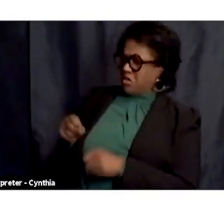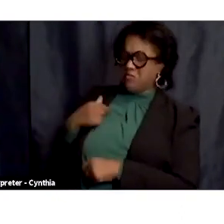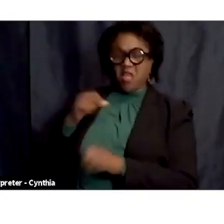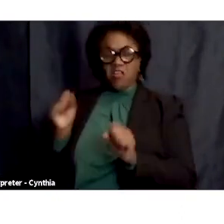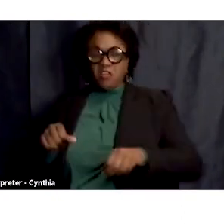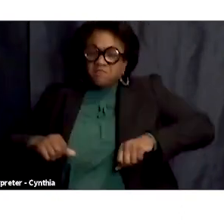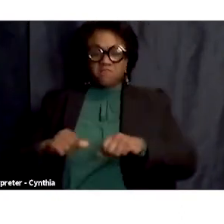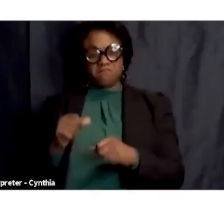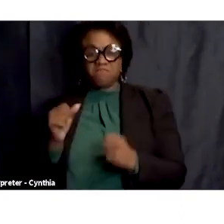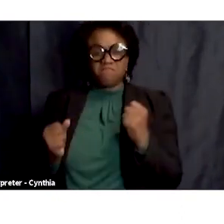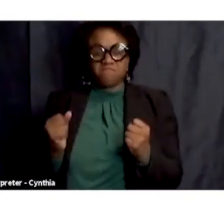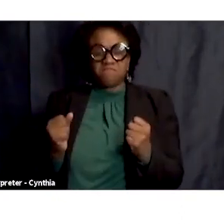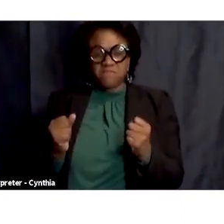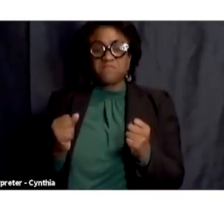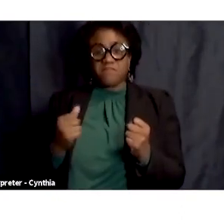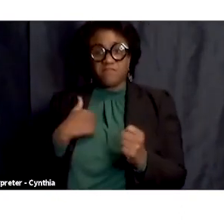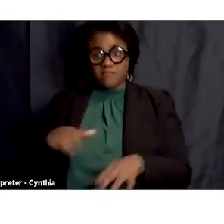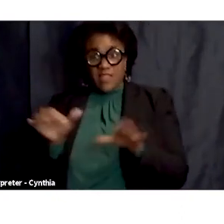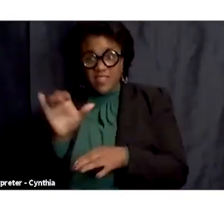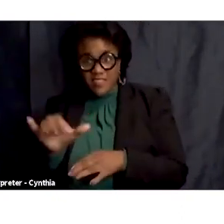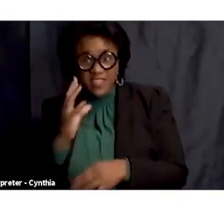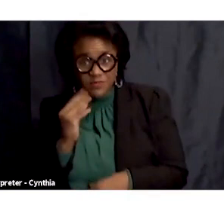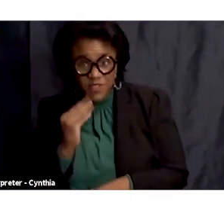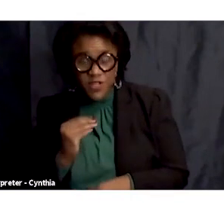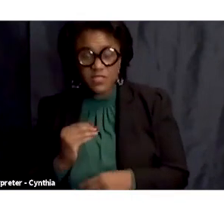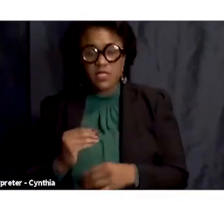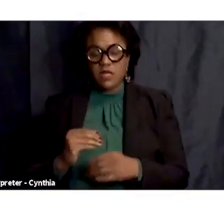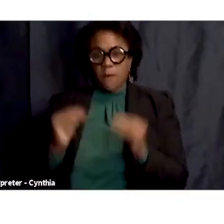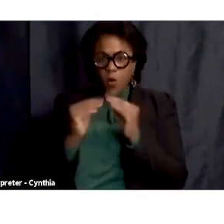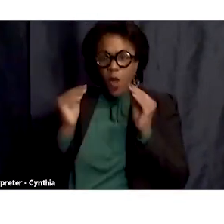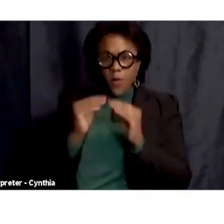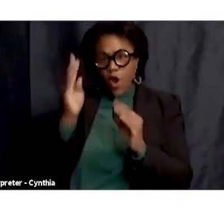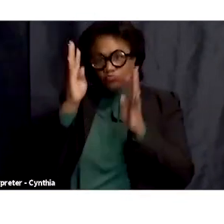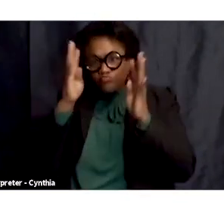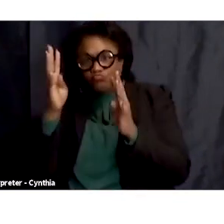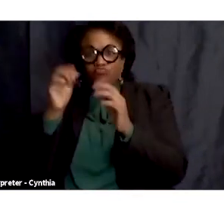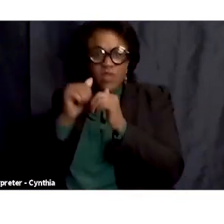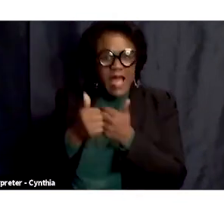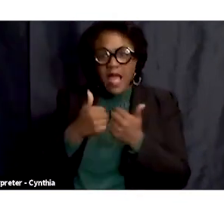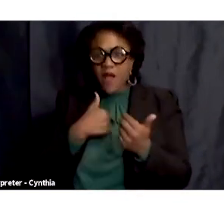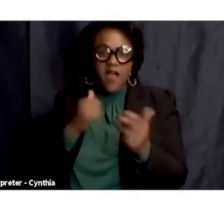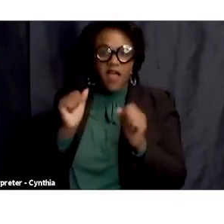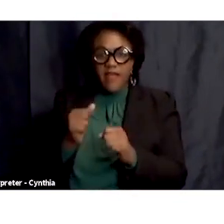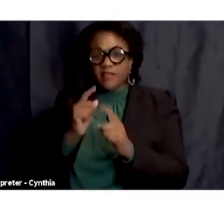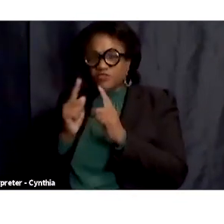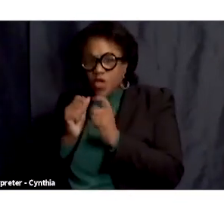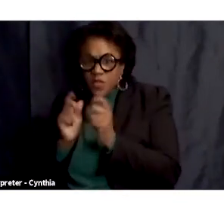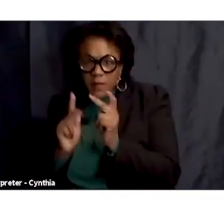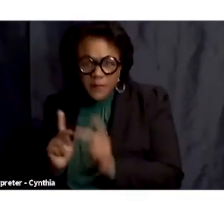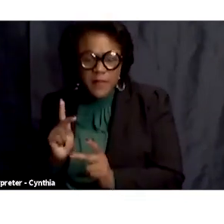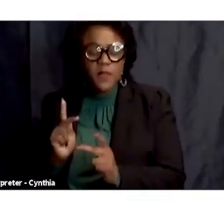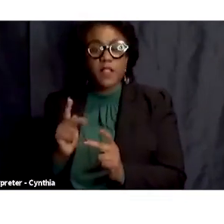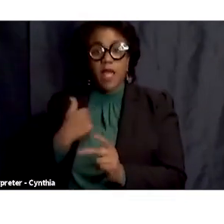So I did that experience. I started to get more and more creative about how I was talking to people. I would go